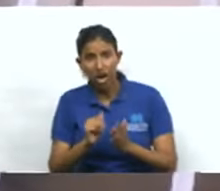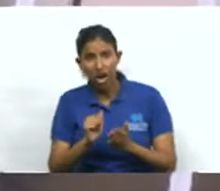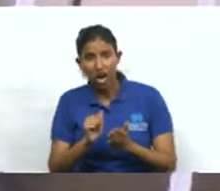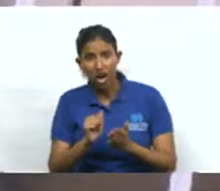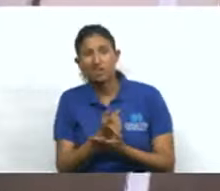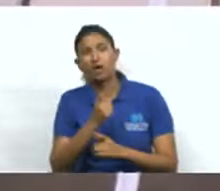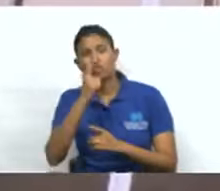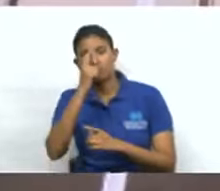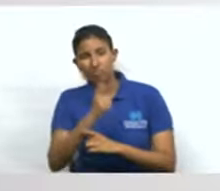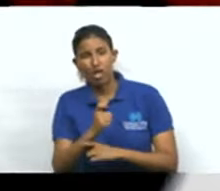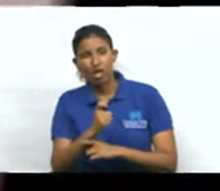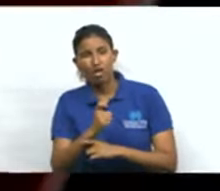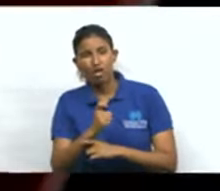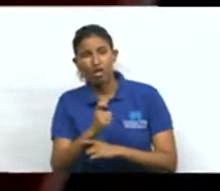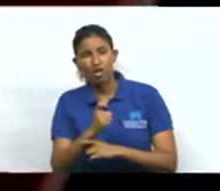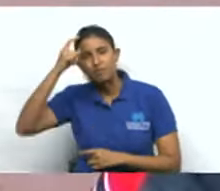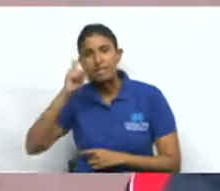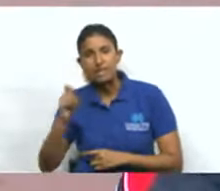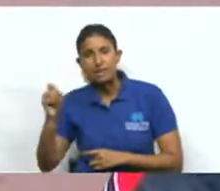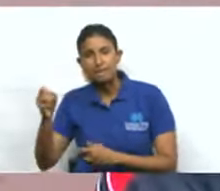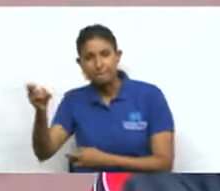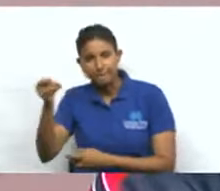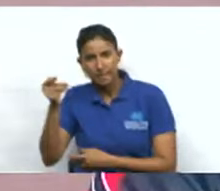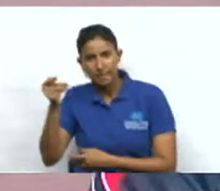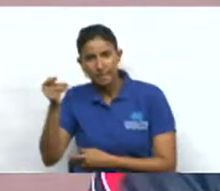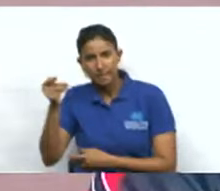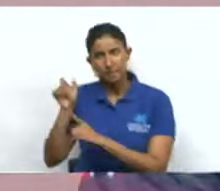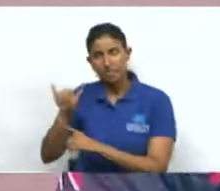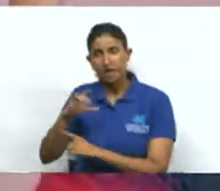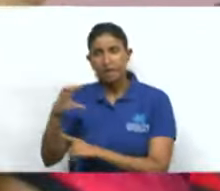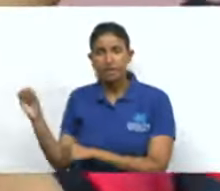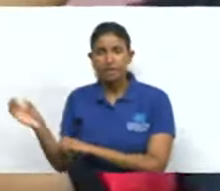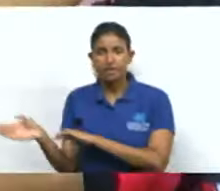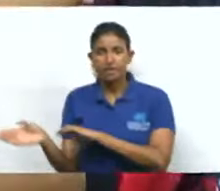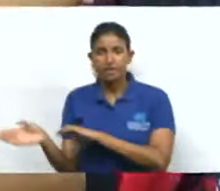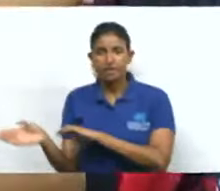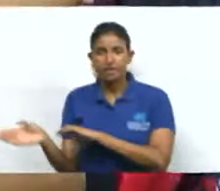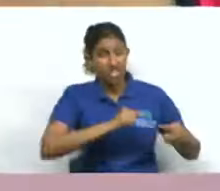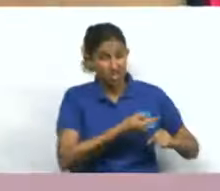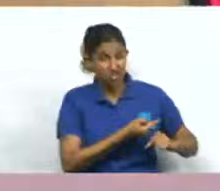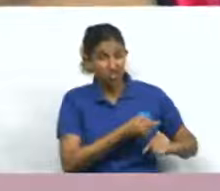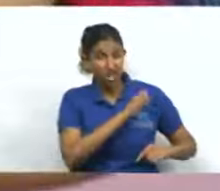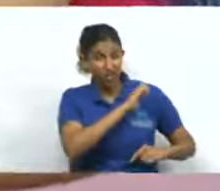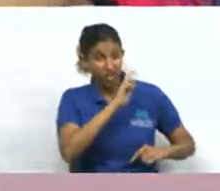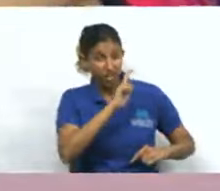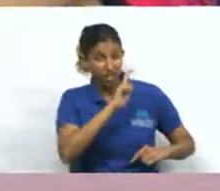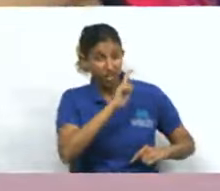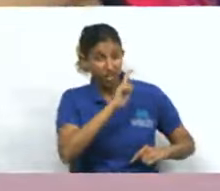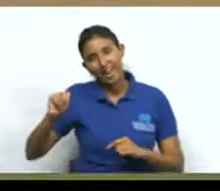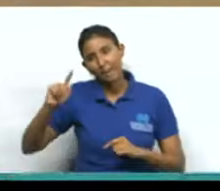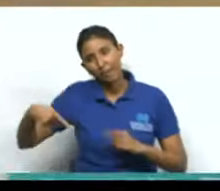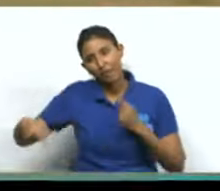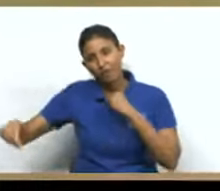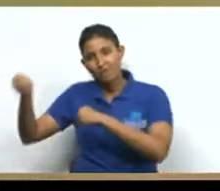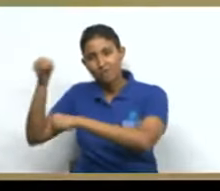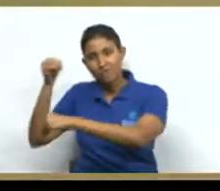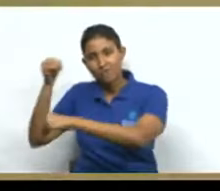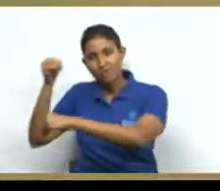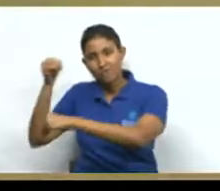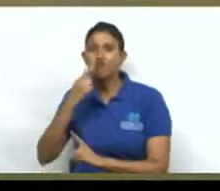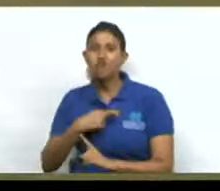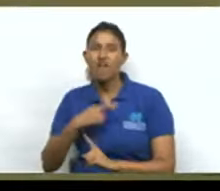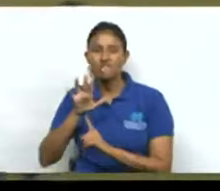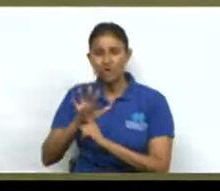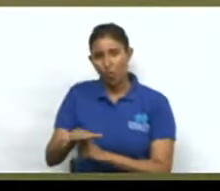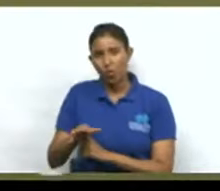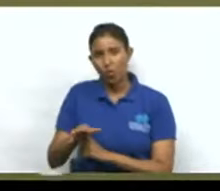In sport, with Evan Lewis injured out, Nicholas Puran could slot right in for the Red Force against Jamaica in the morning. A mostly